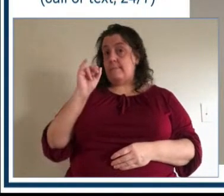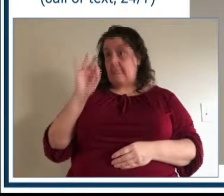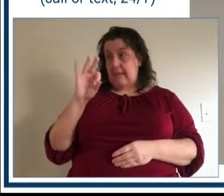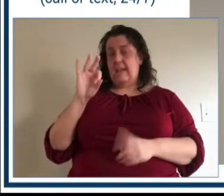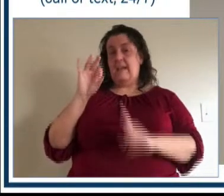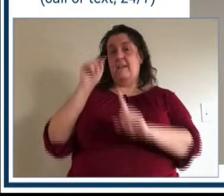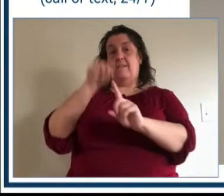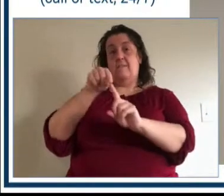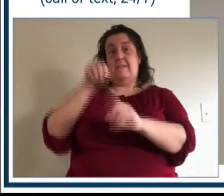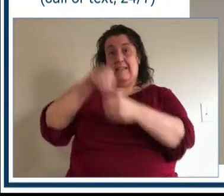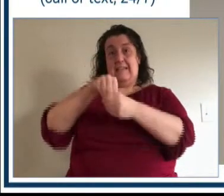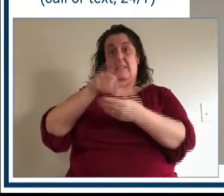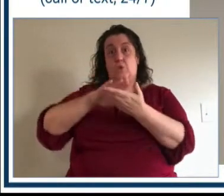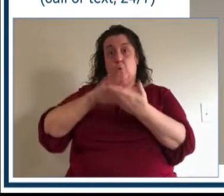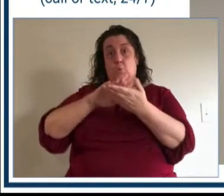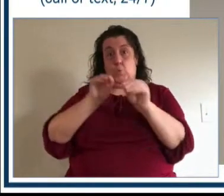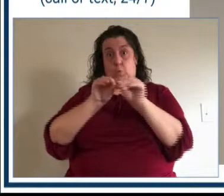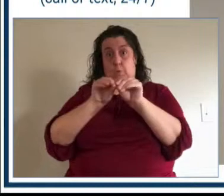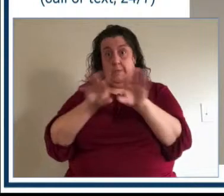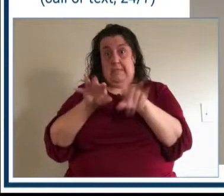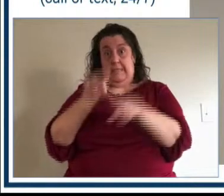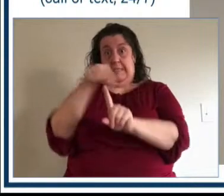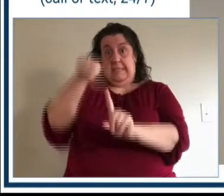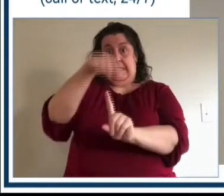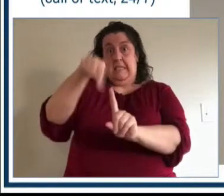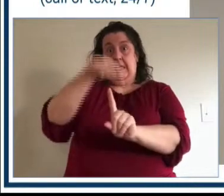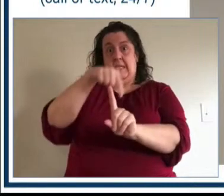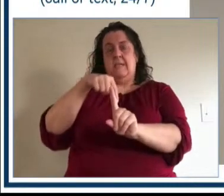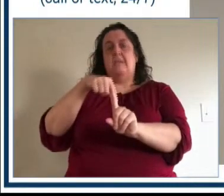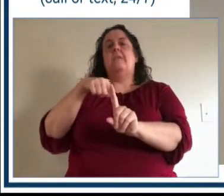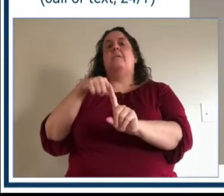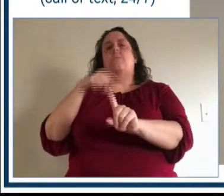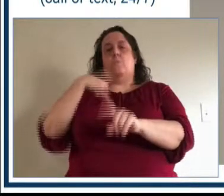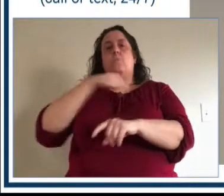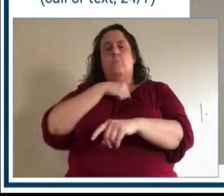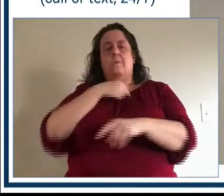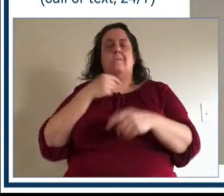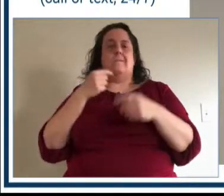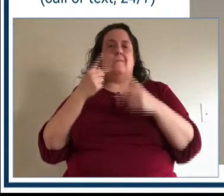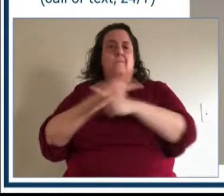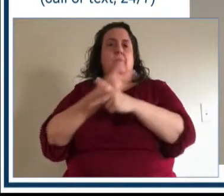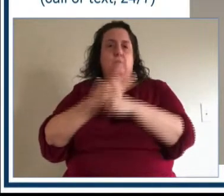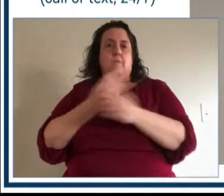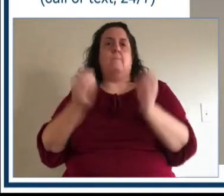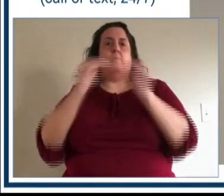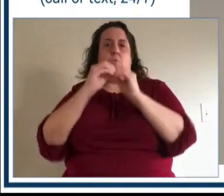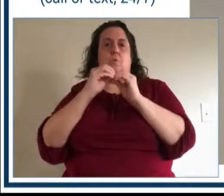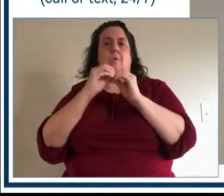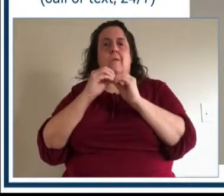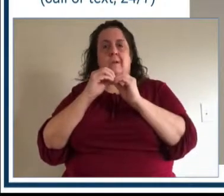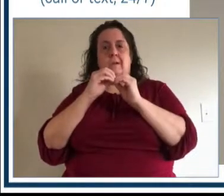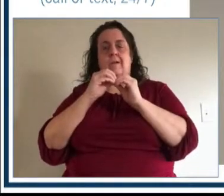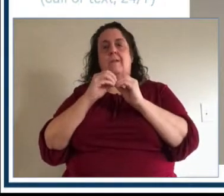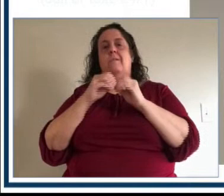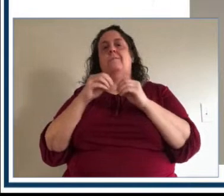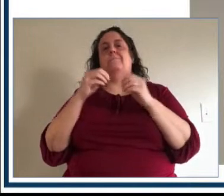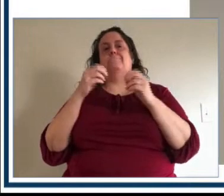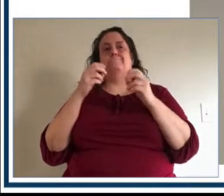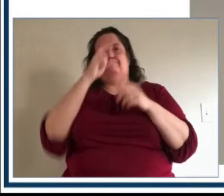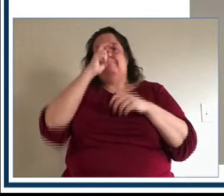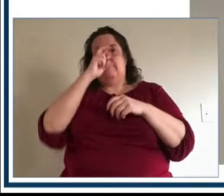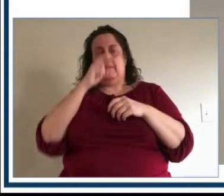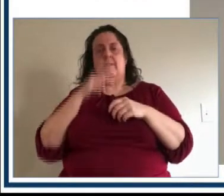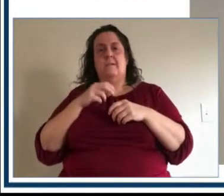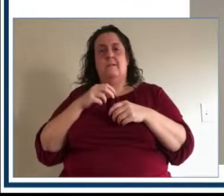that's when we put on enhanced measures, and those are the same measures now, which starting tomorrow will be in every school. But if